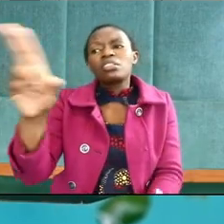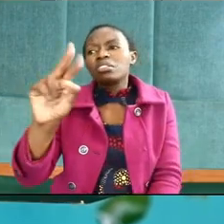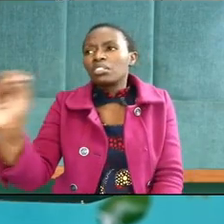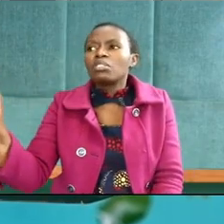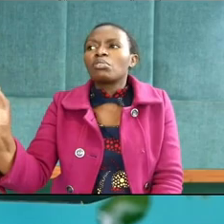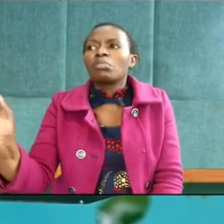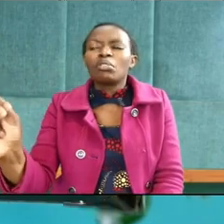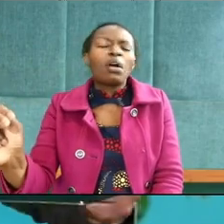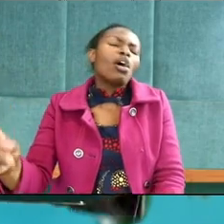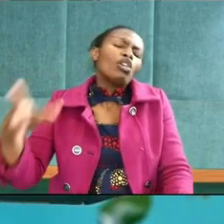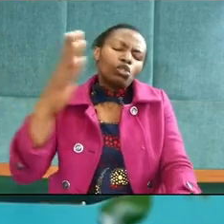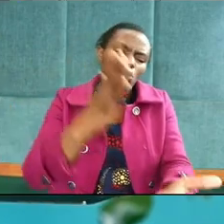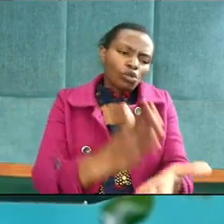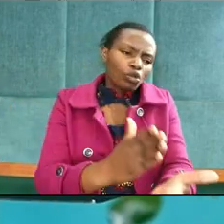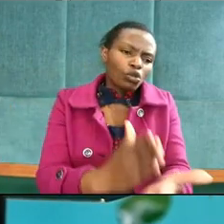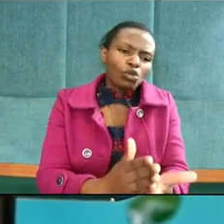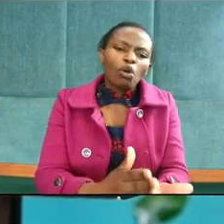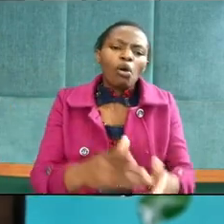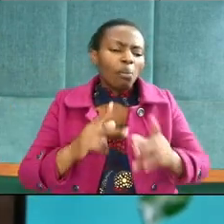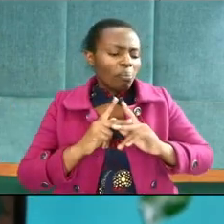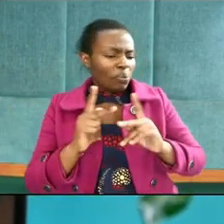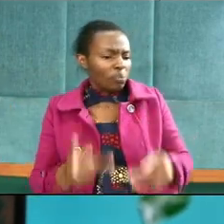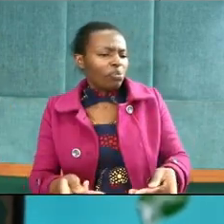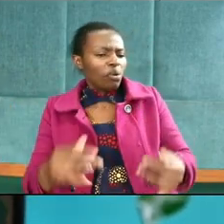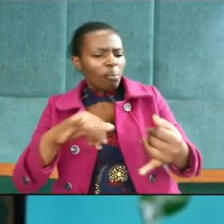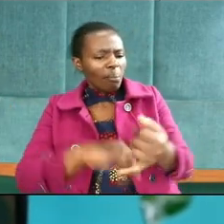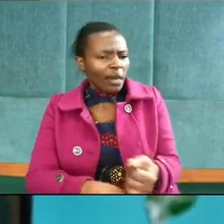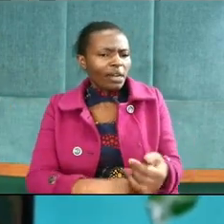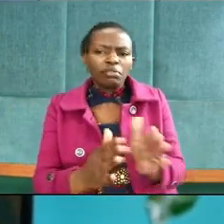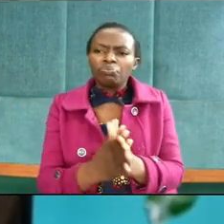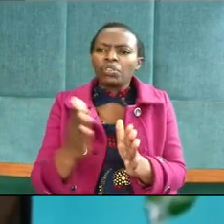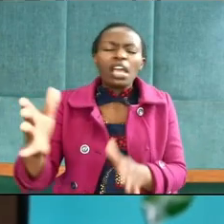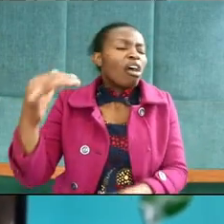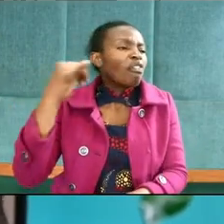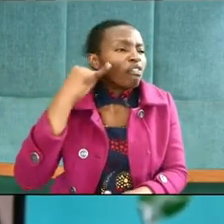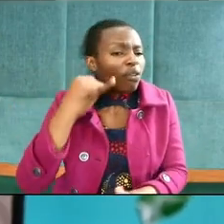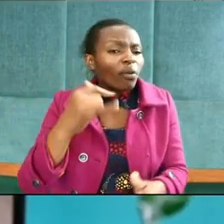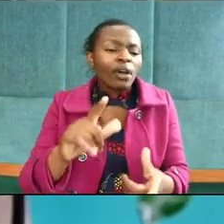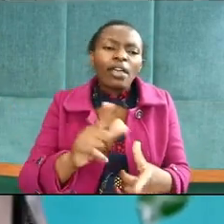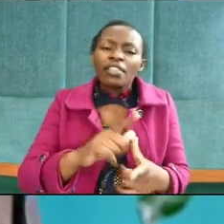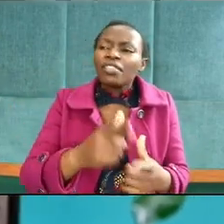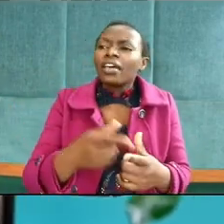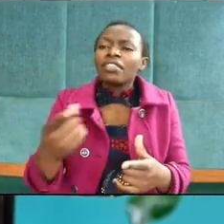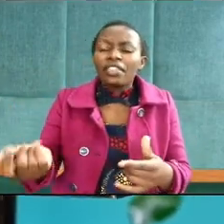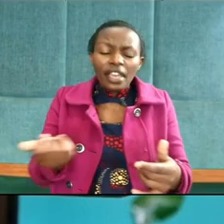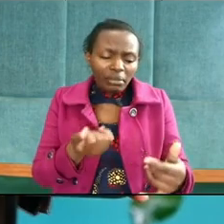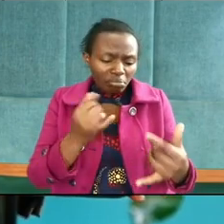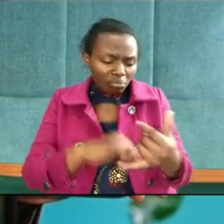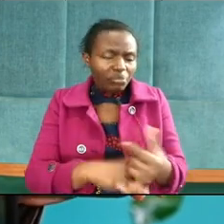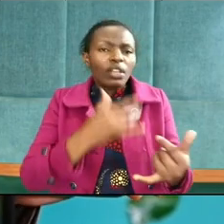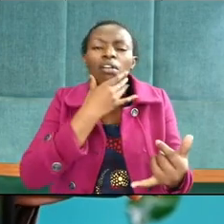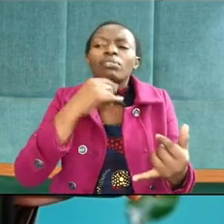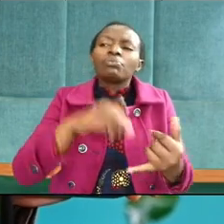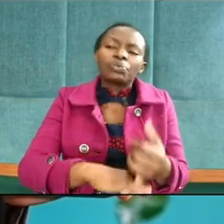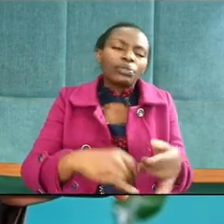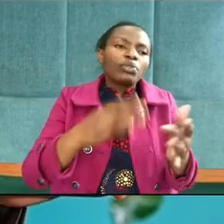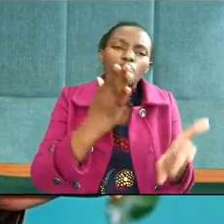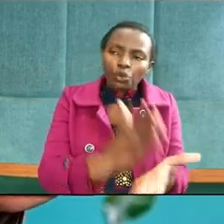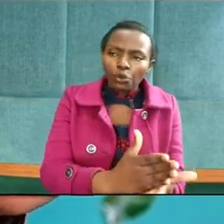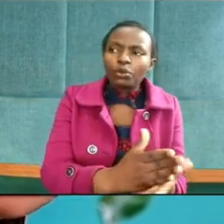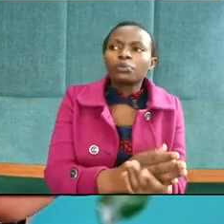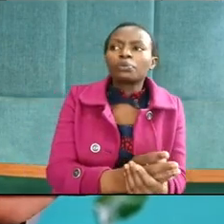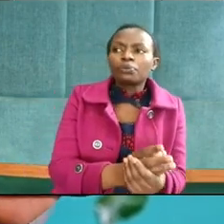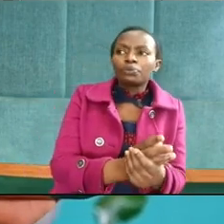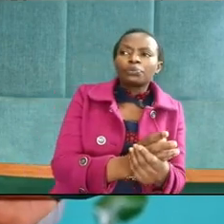fact, people today are more married to their phones than they are married to each other as husband and